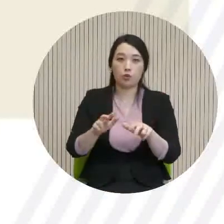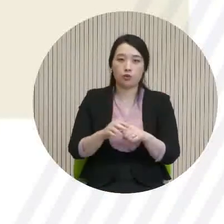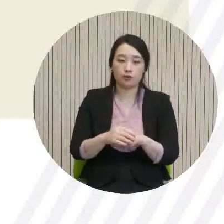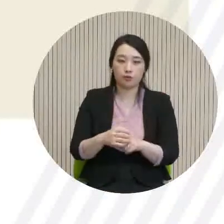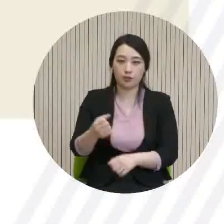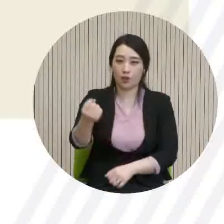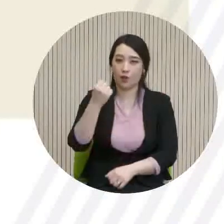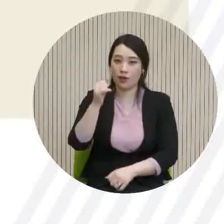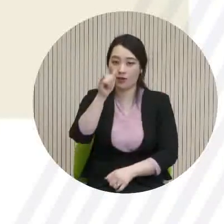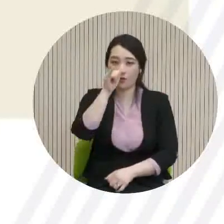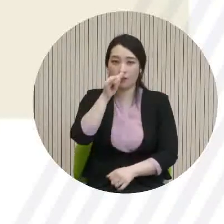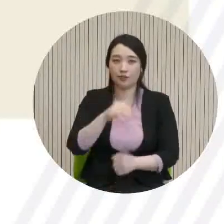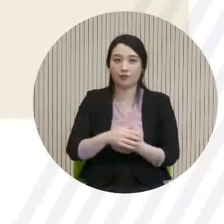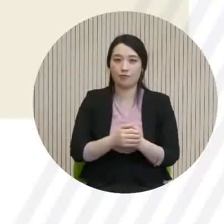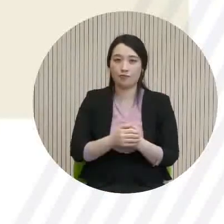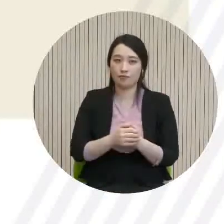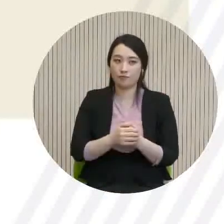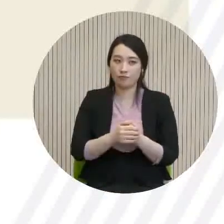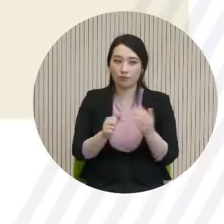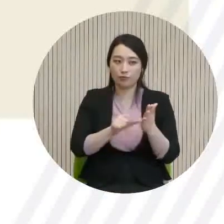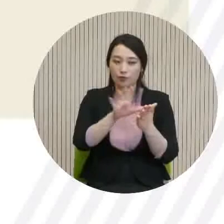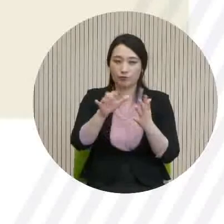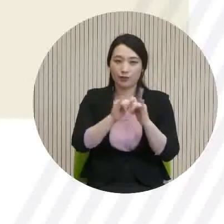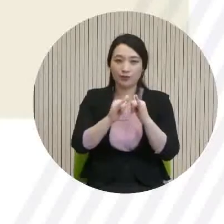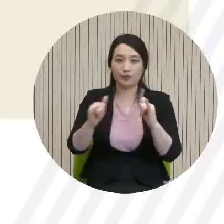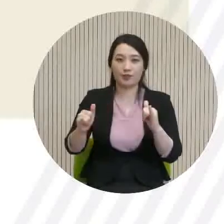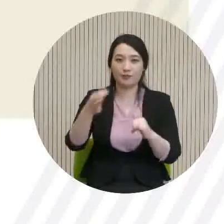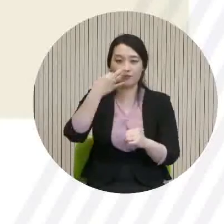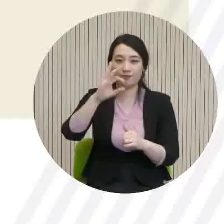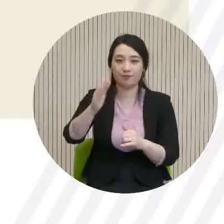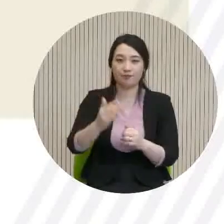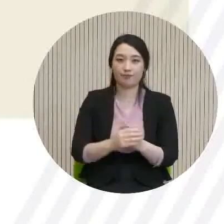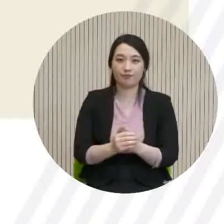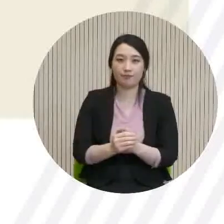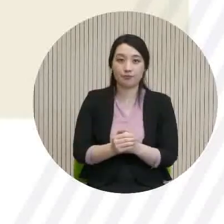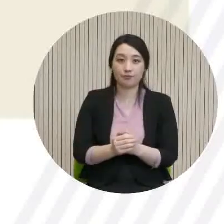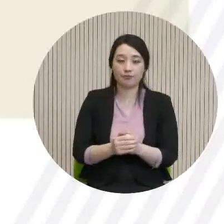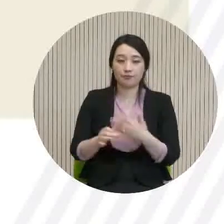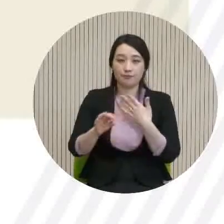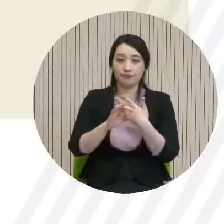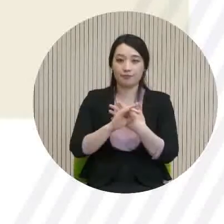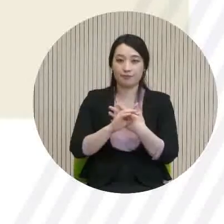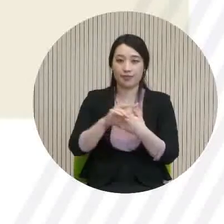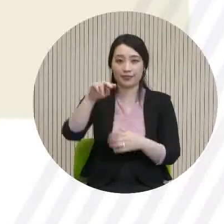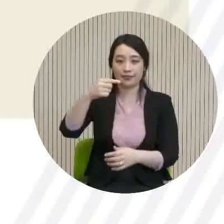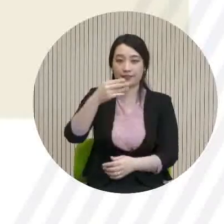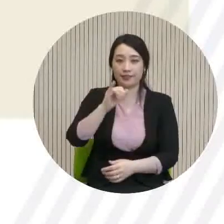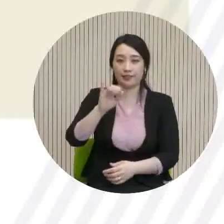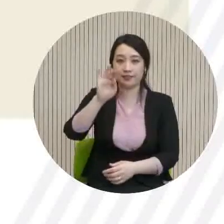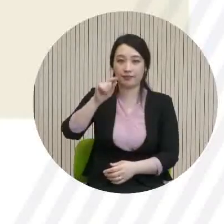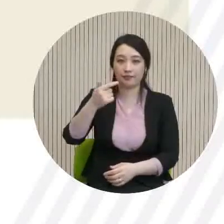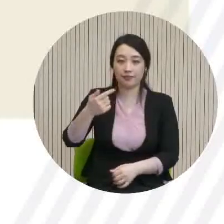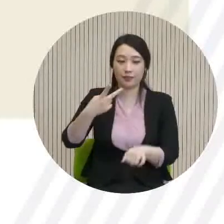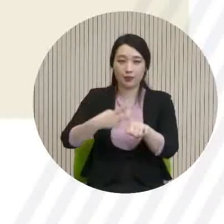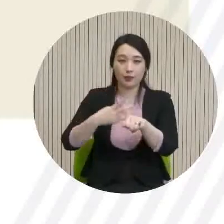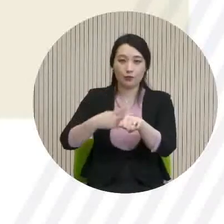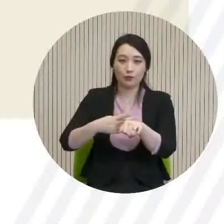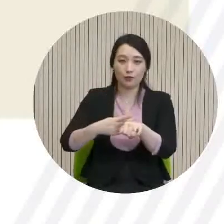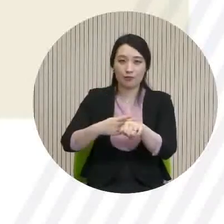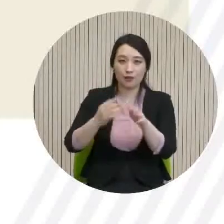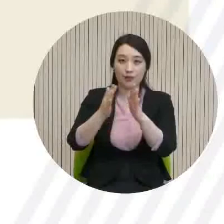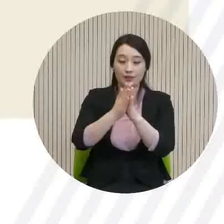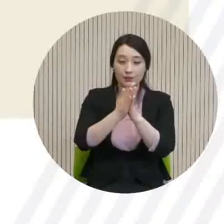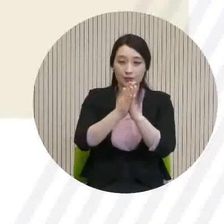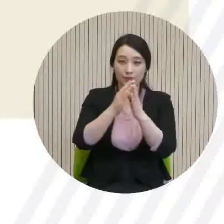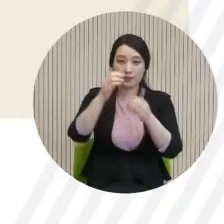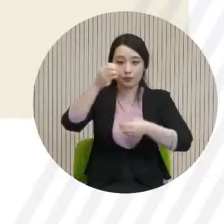most influential standard authority books. Please allow me to introduce Professor Stephen Cresson of Education's University of